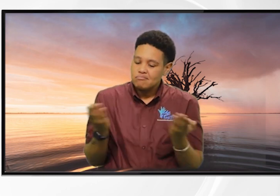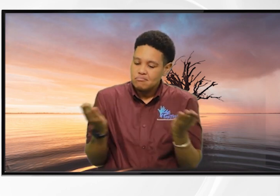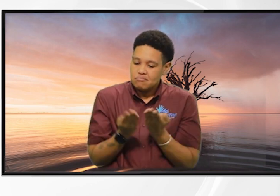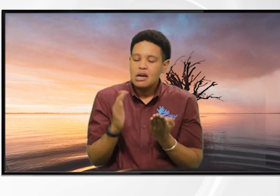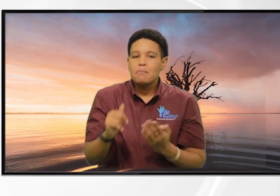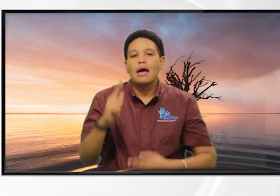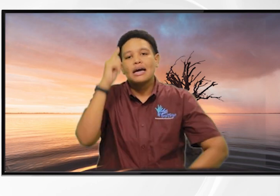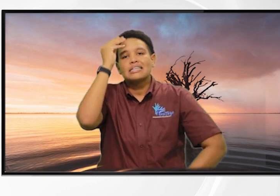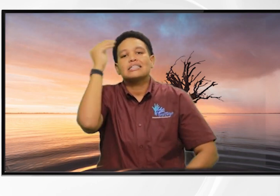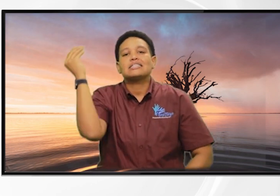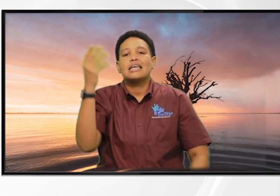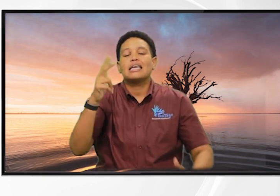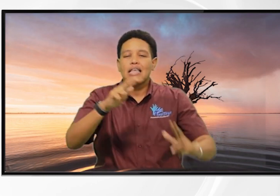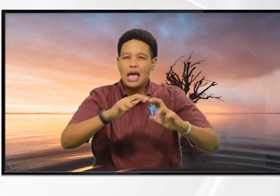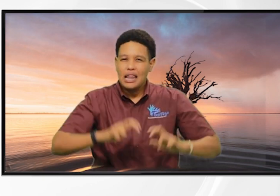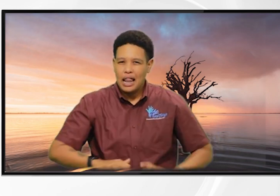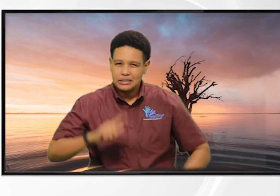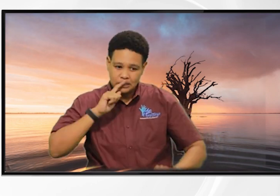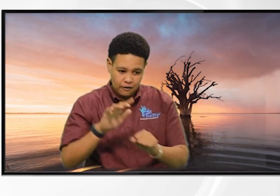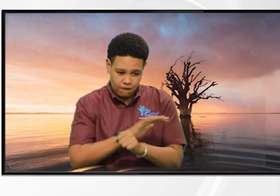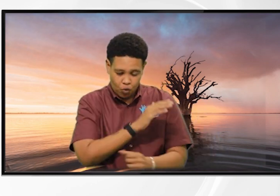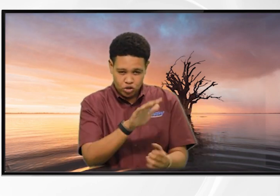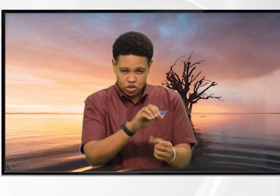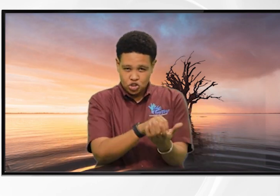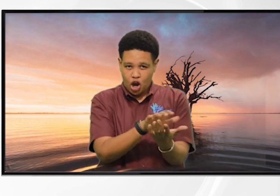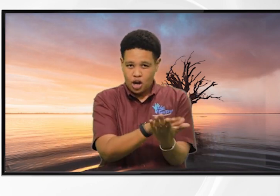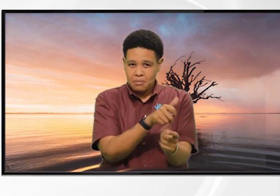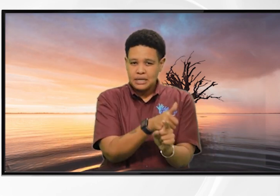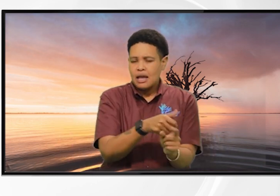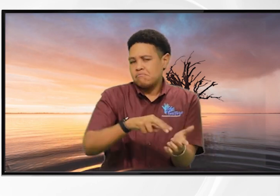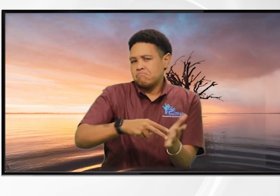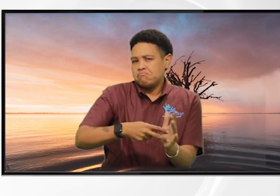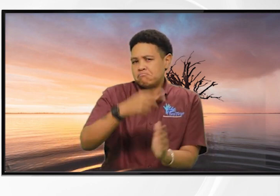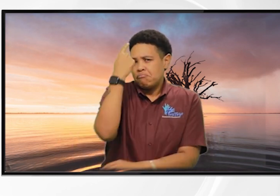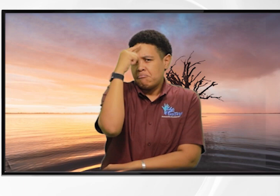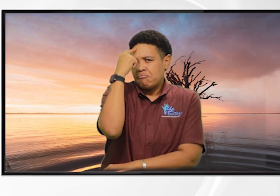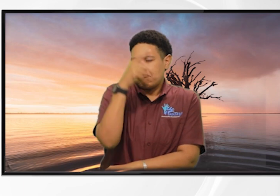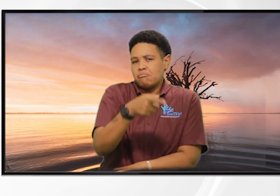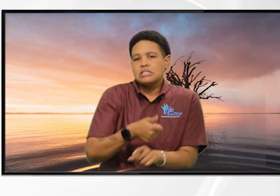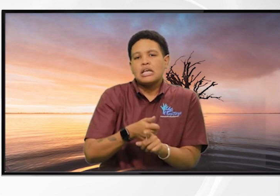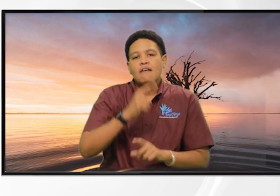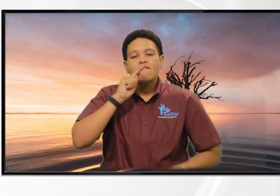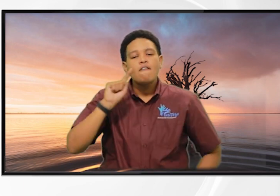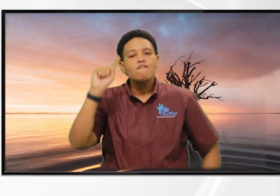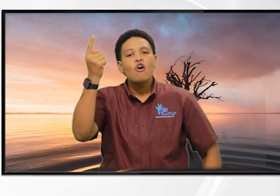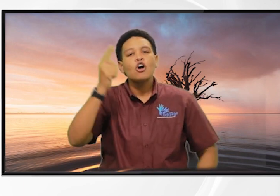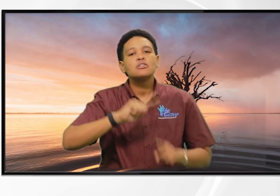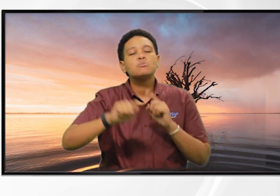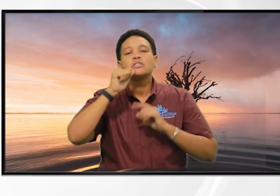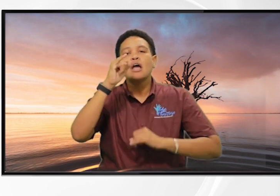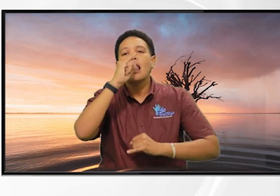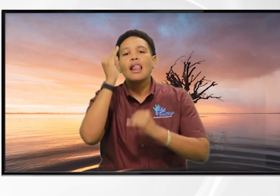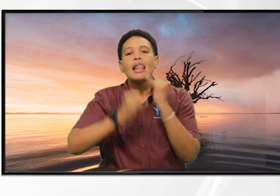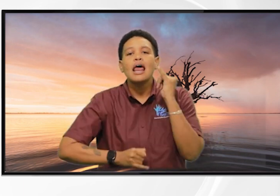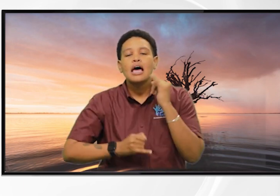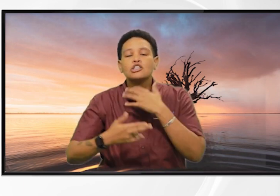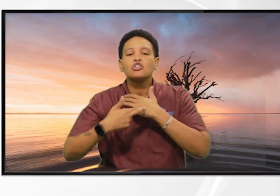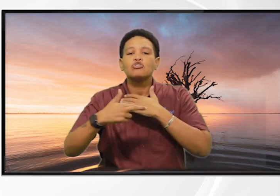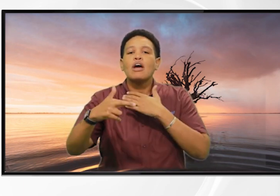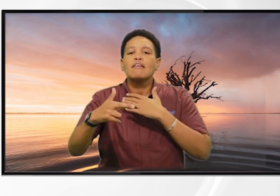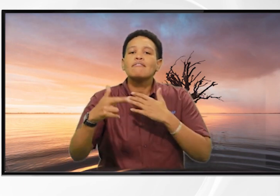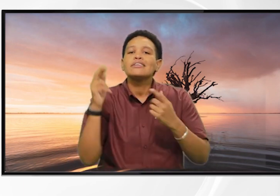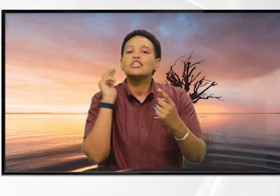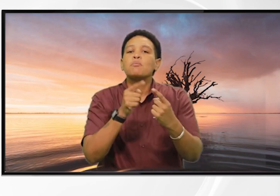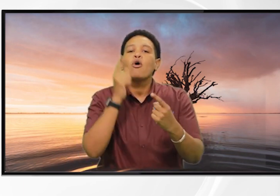data analysis. The full document is intended as at first, but not last, reference